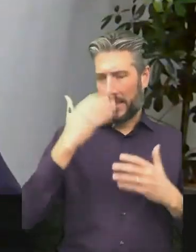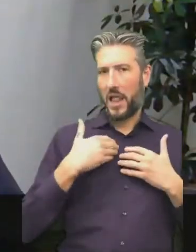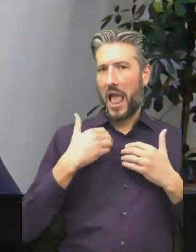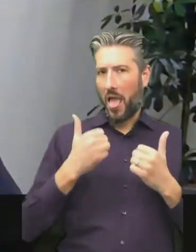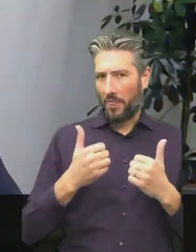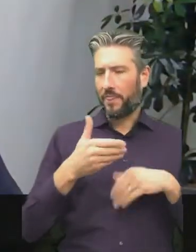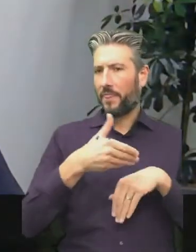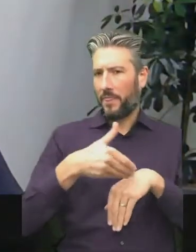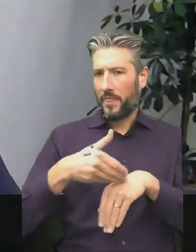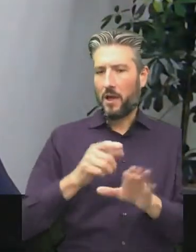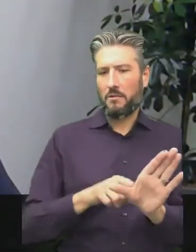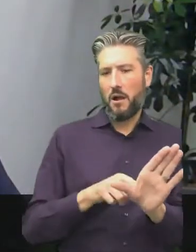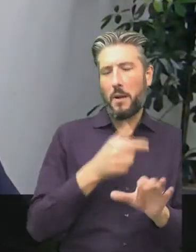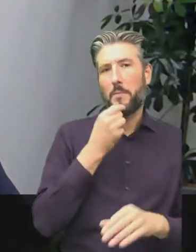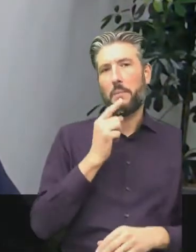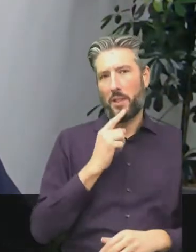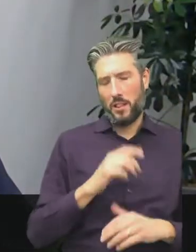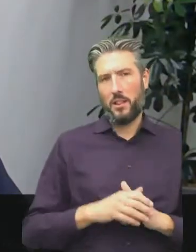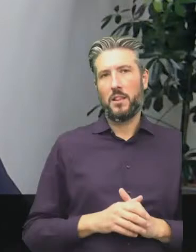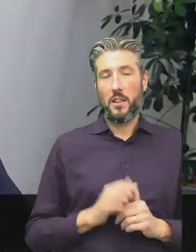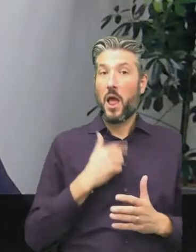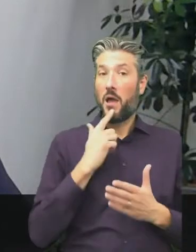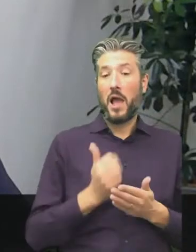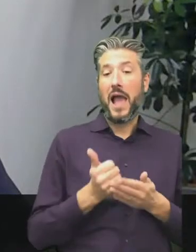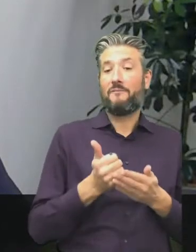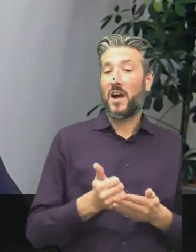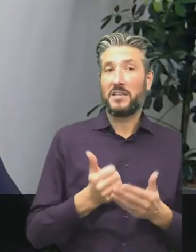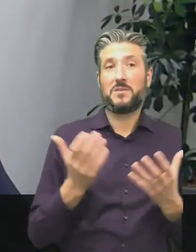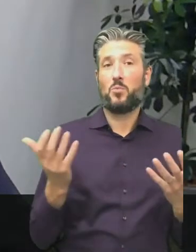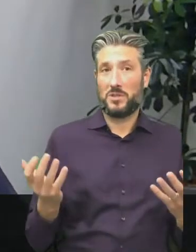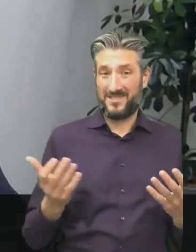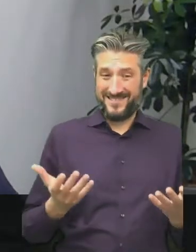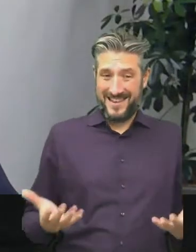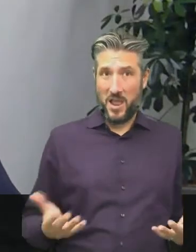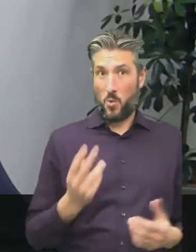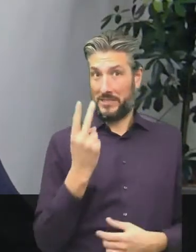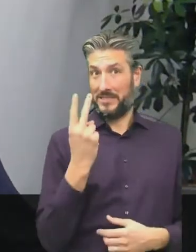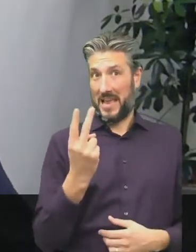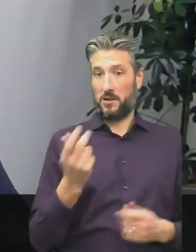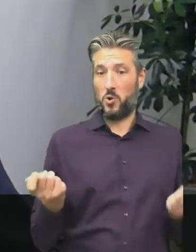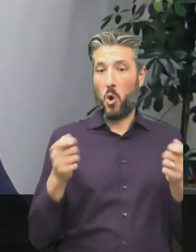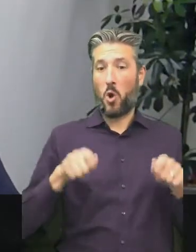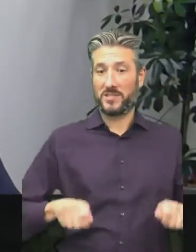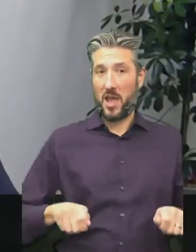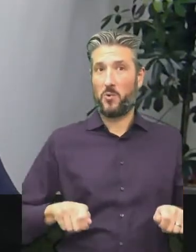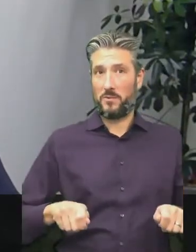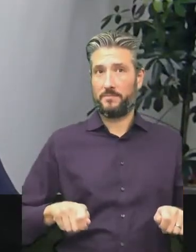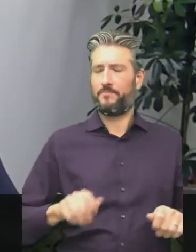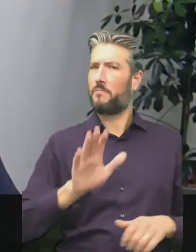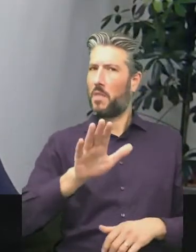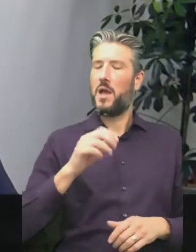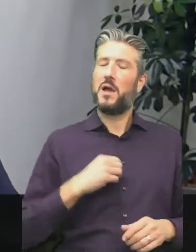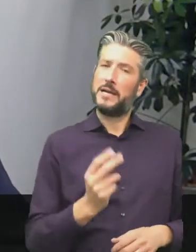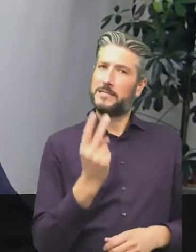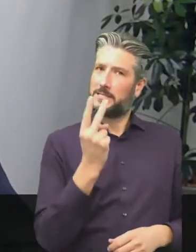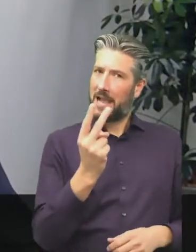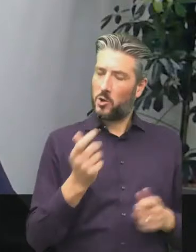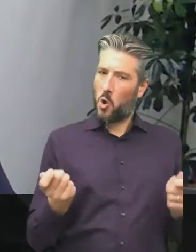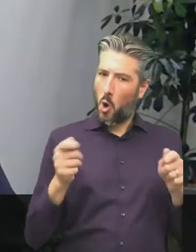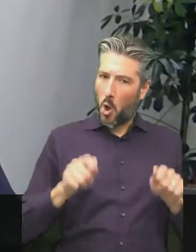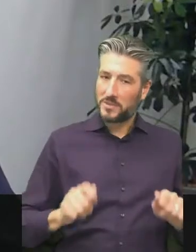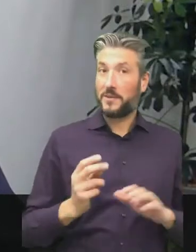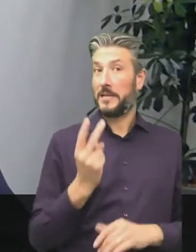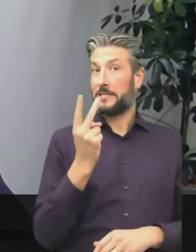young or older, is to follow the rules in this second lockdown. By the way, the second lockdown and the second wave was not